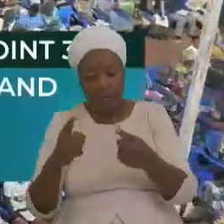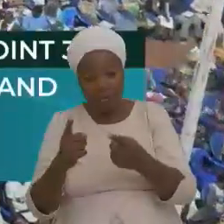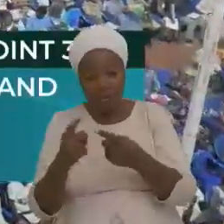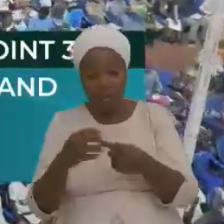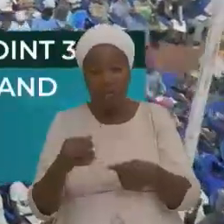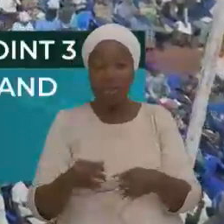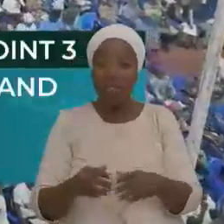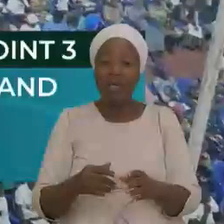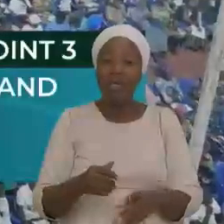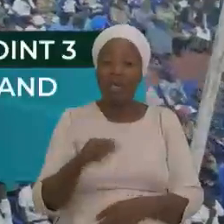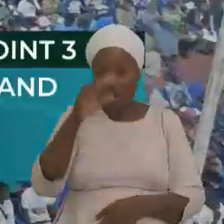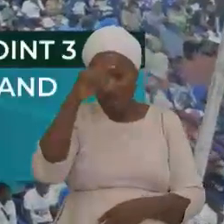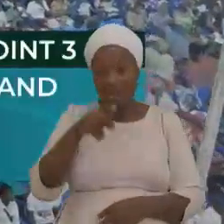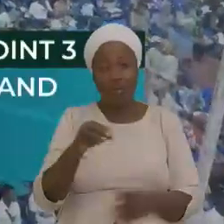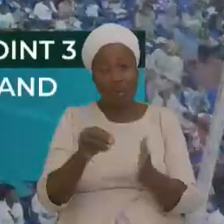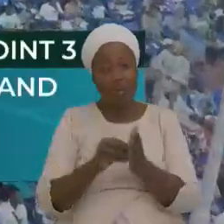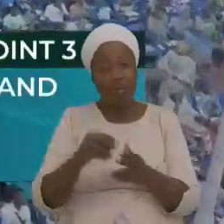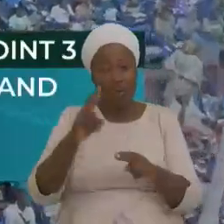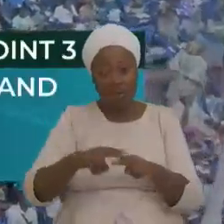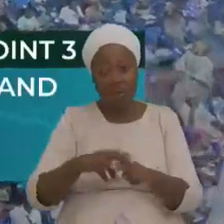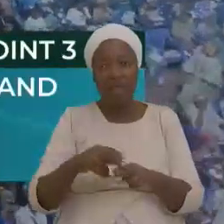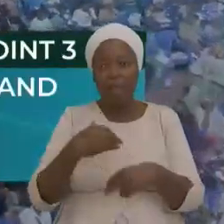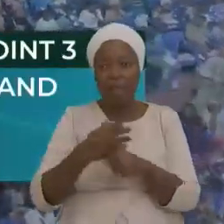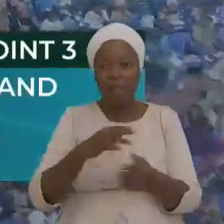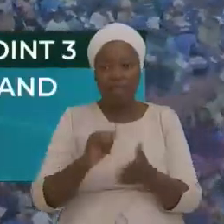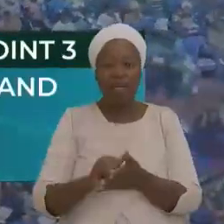he goes to the place, he's going to make the flight.